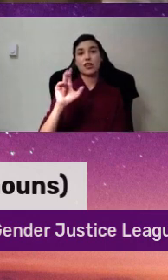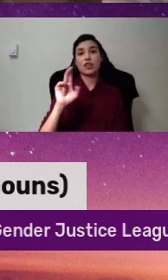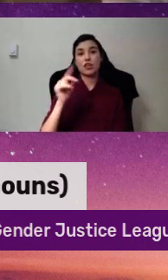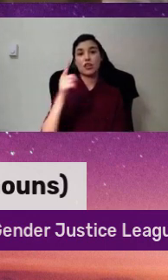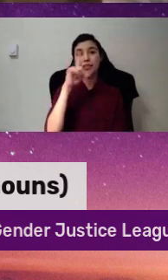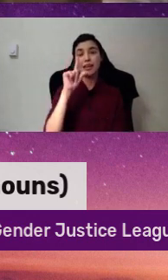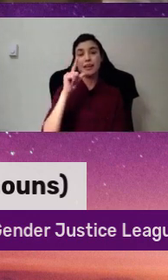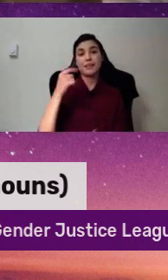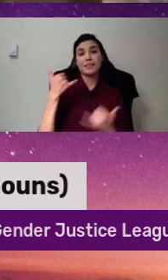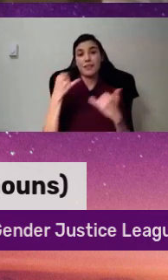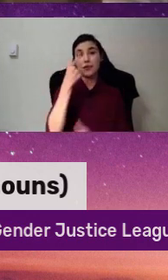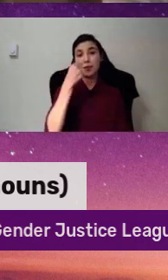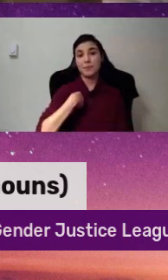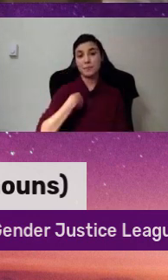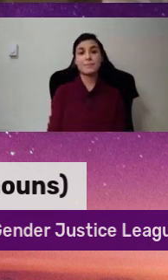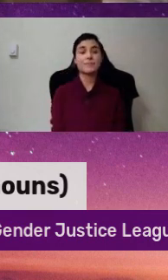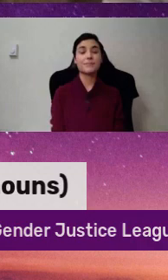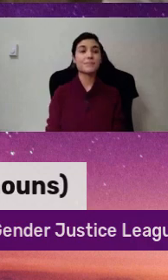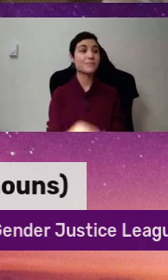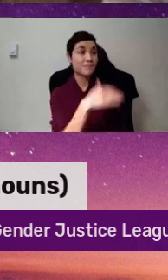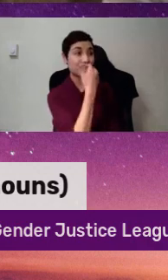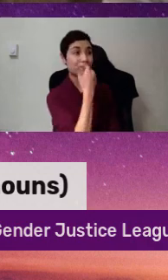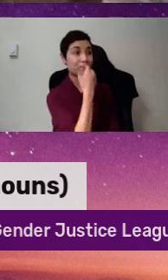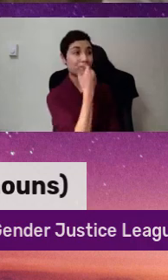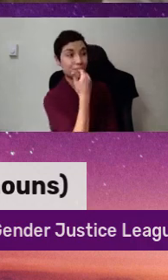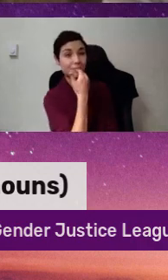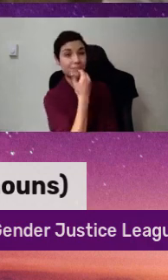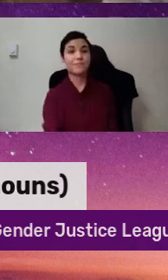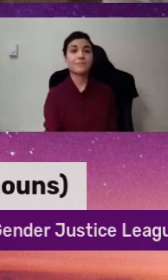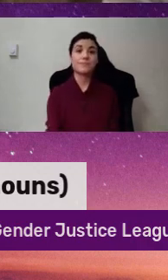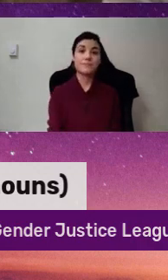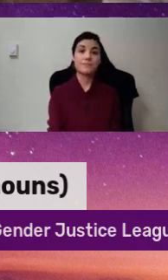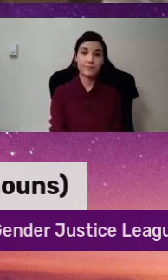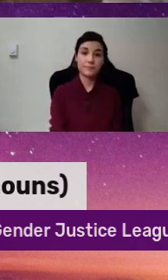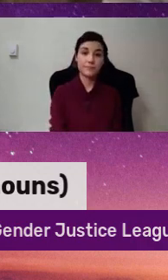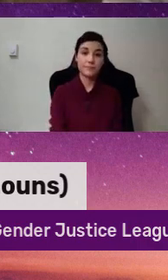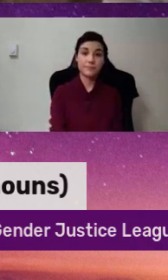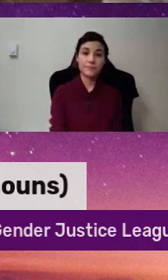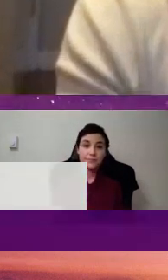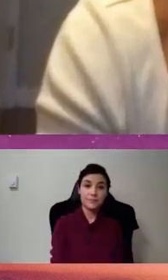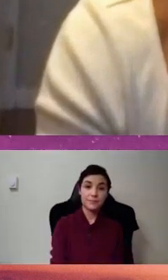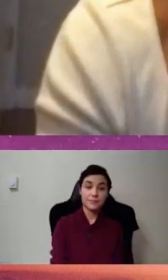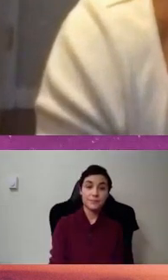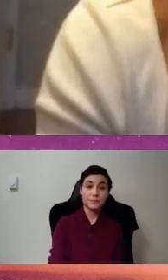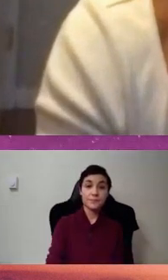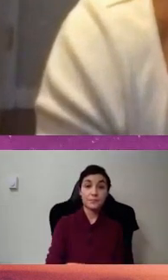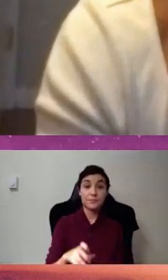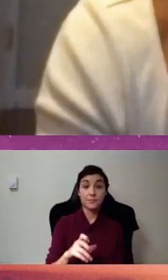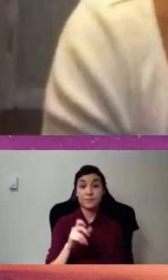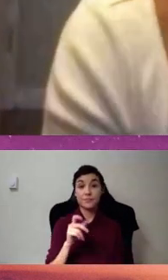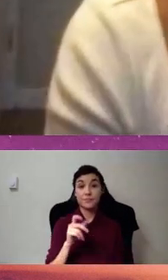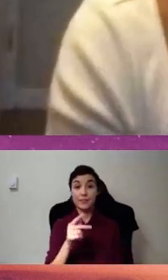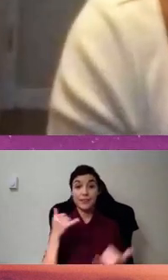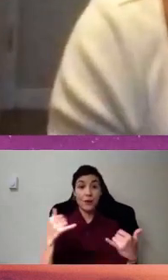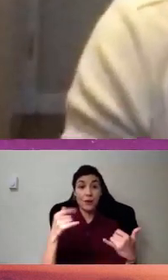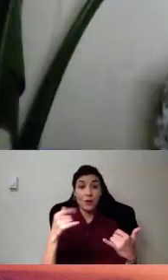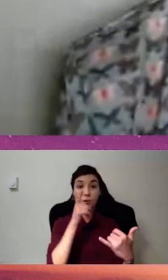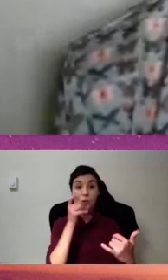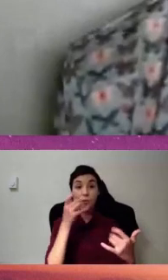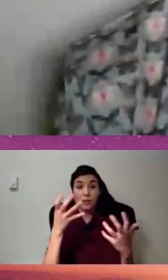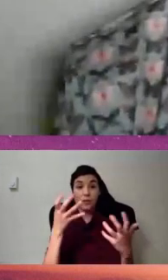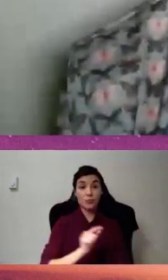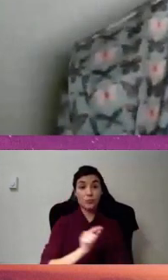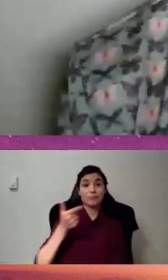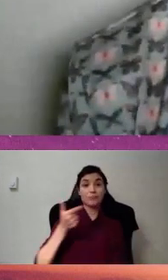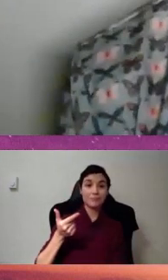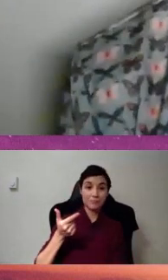Thank you. Thank you. Again, tossing it out, who'd like to hop in here to the double Dutch that we're creating?